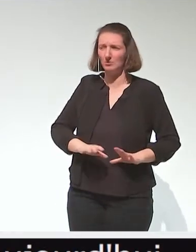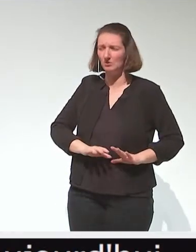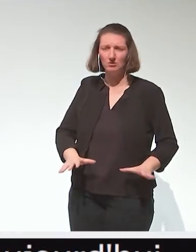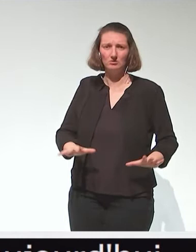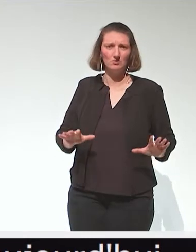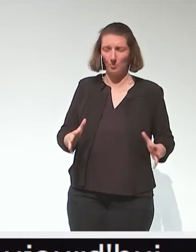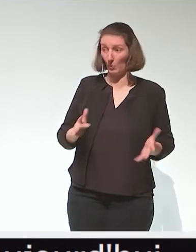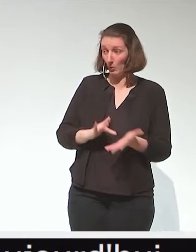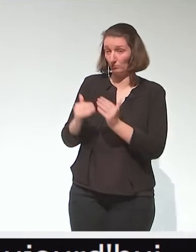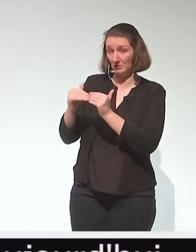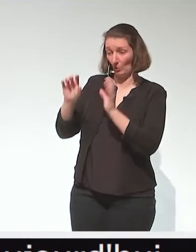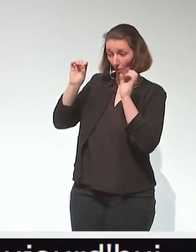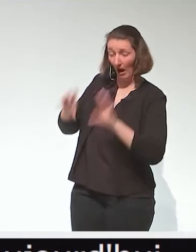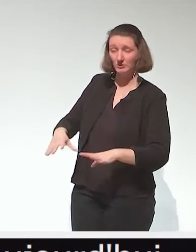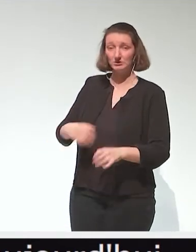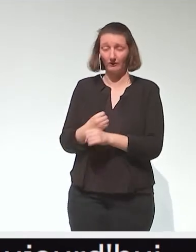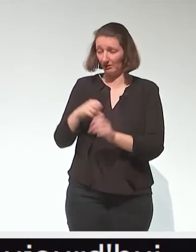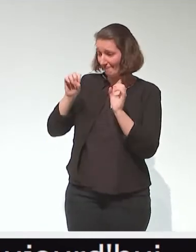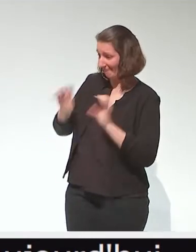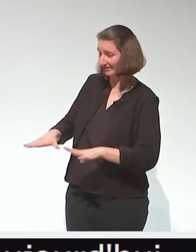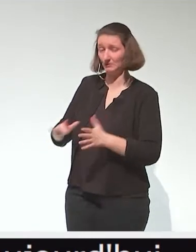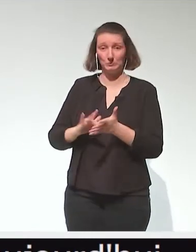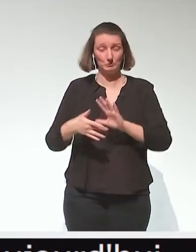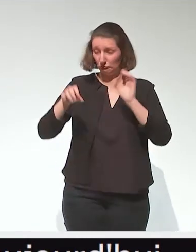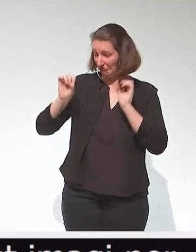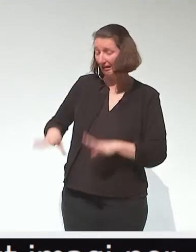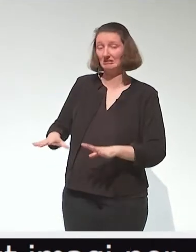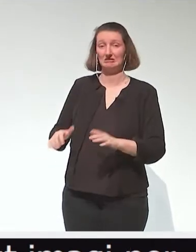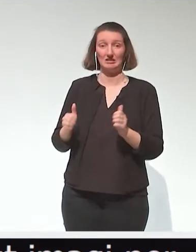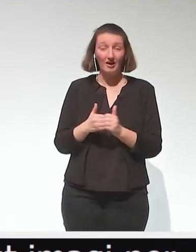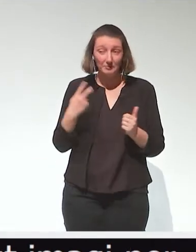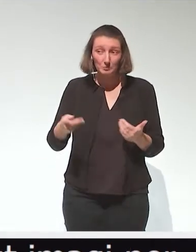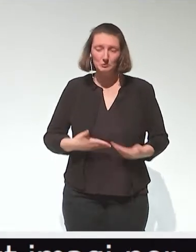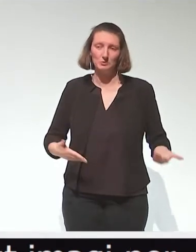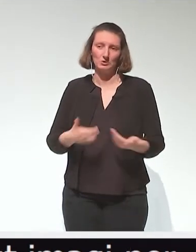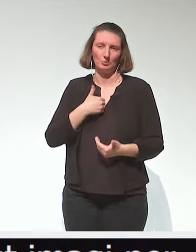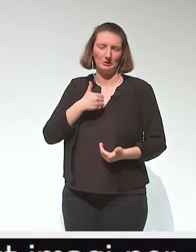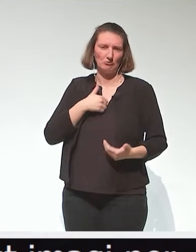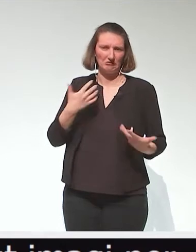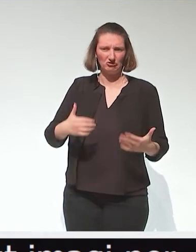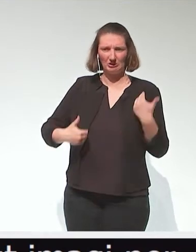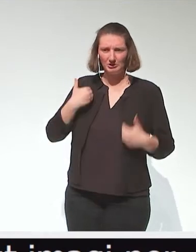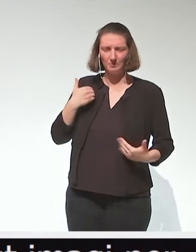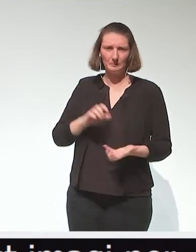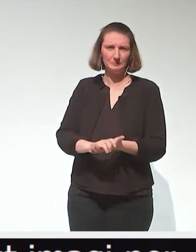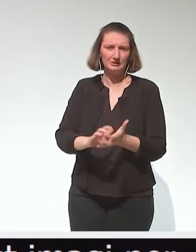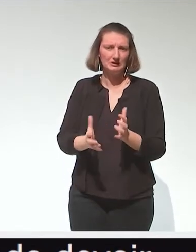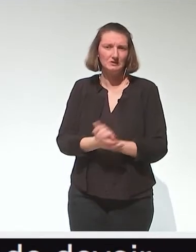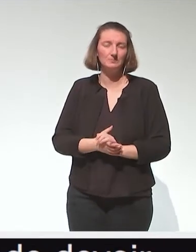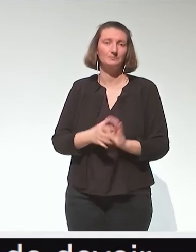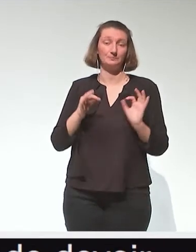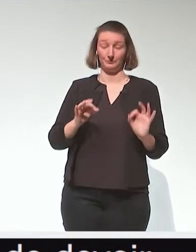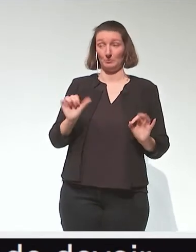their circumstances must be to leave job, home, where even knowing that in normal circumstances